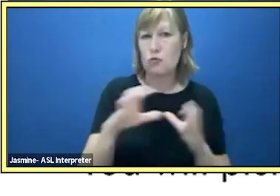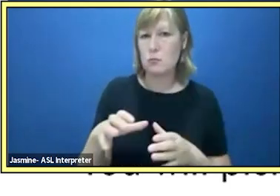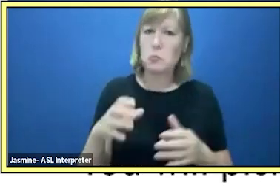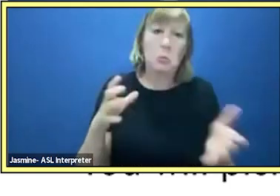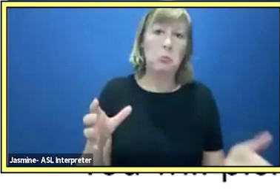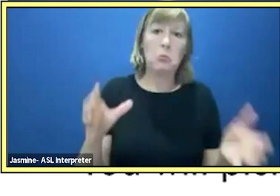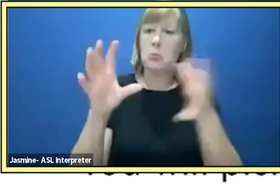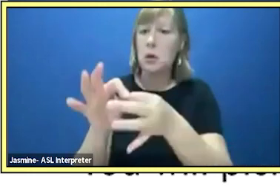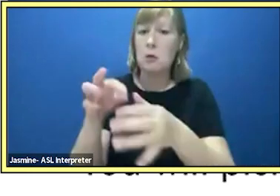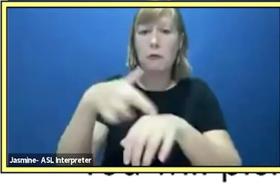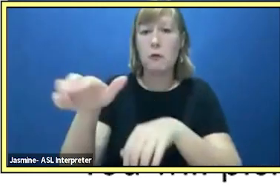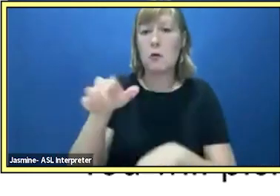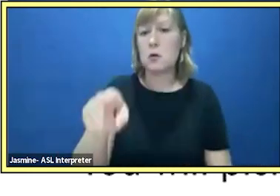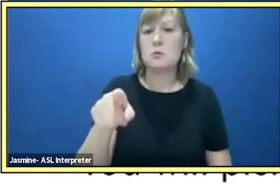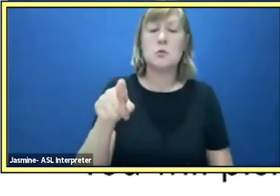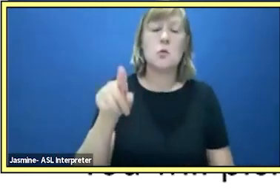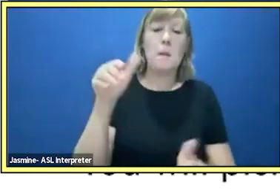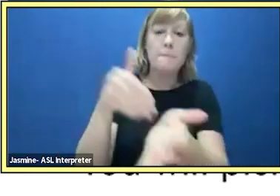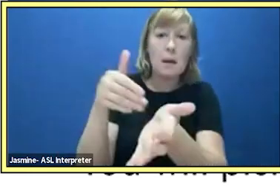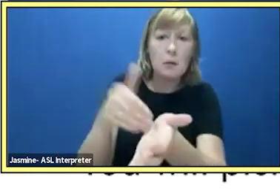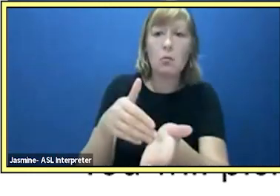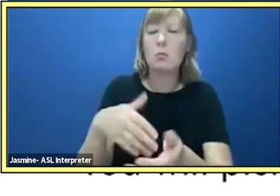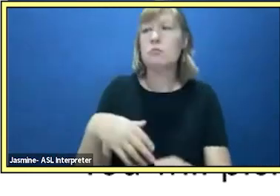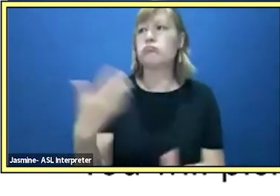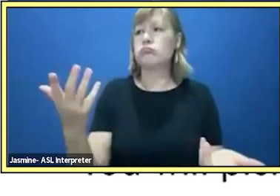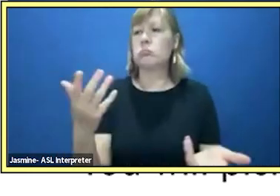help connect you to a medical provider if that's what you need,